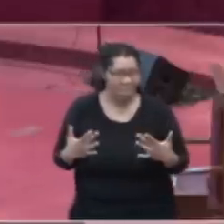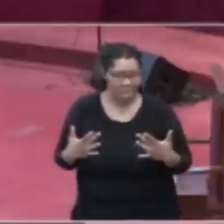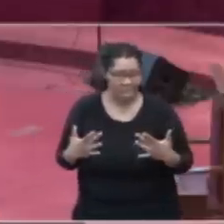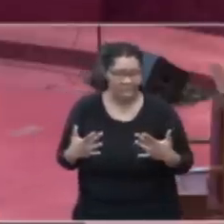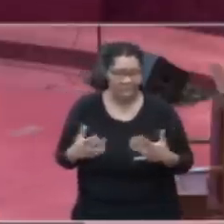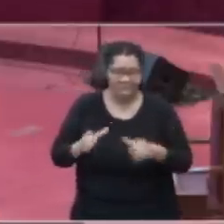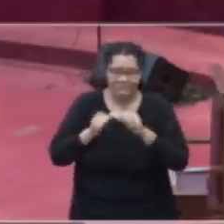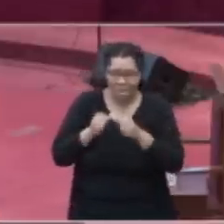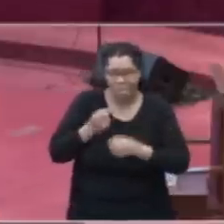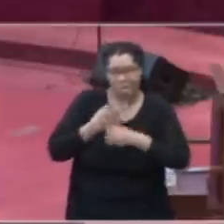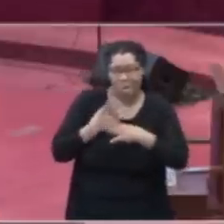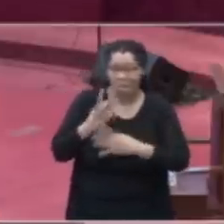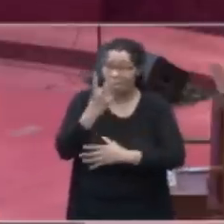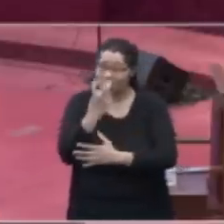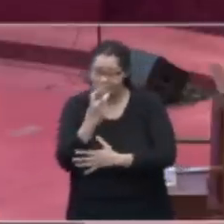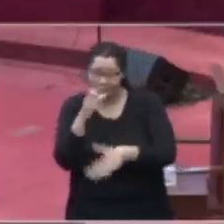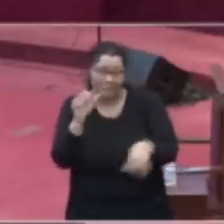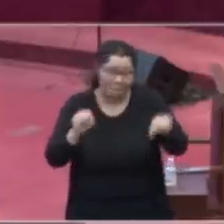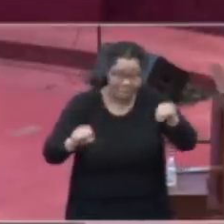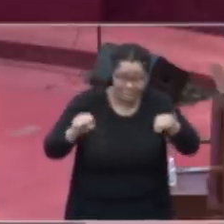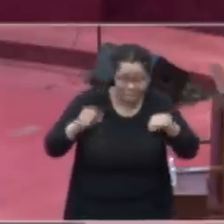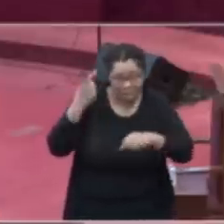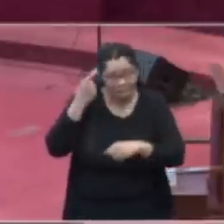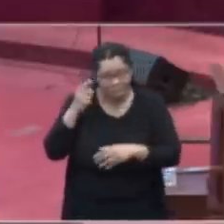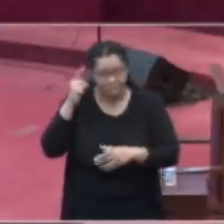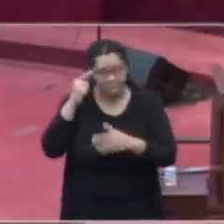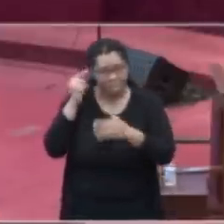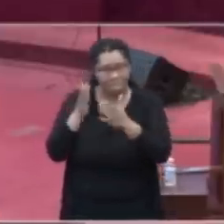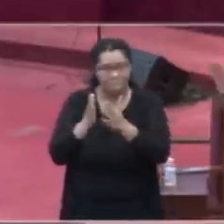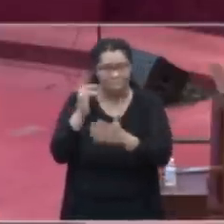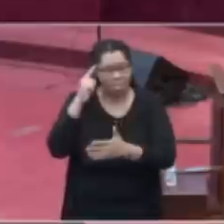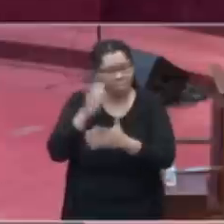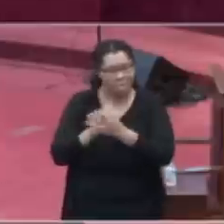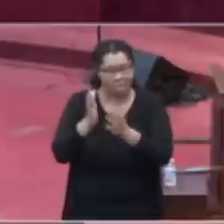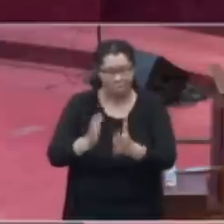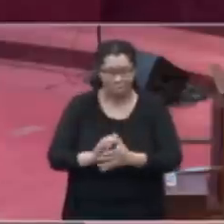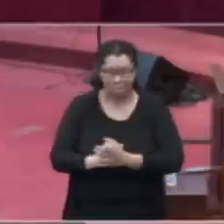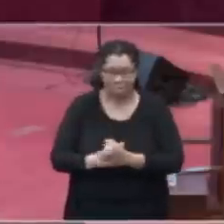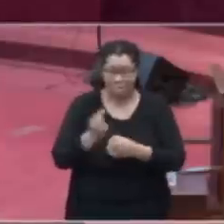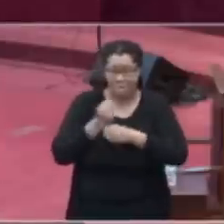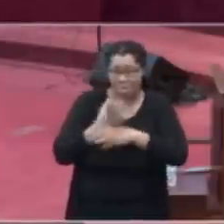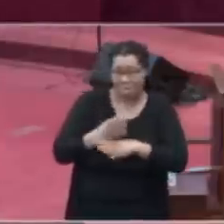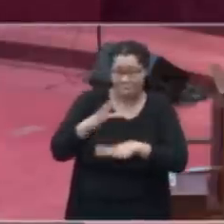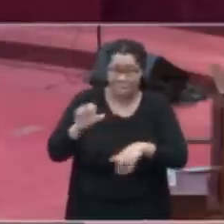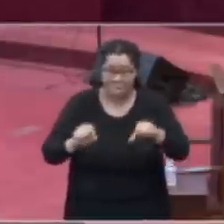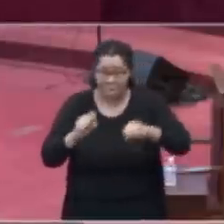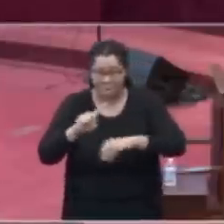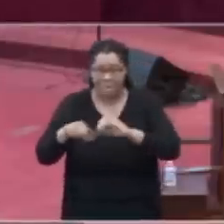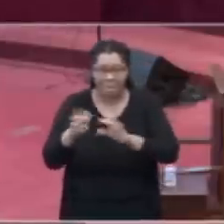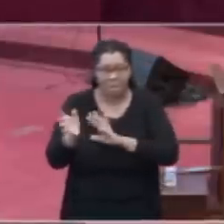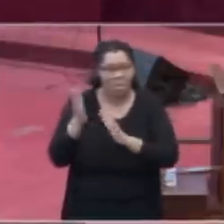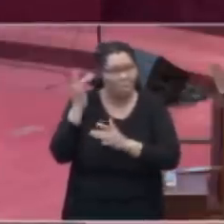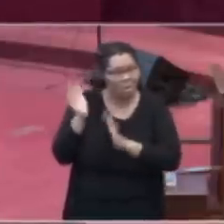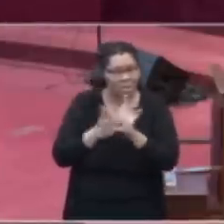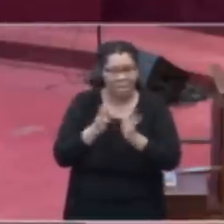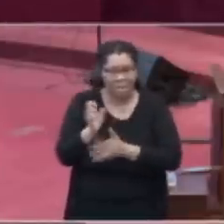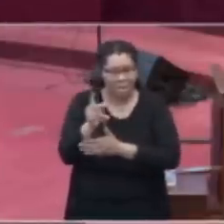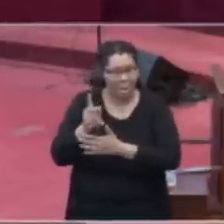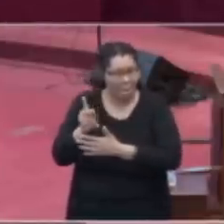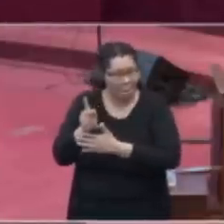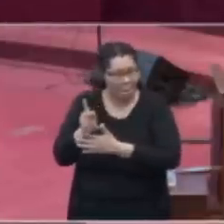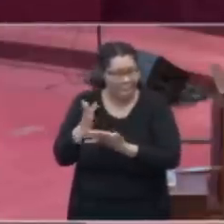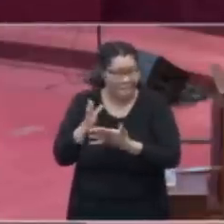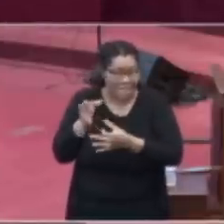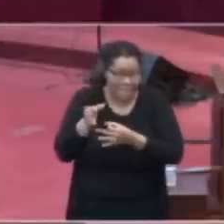raise doubts in the minds of believers, raising suspicions about the delay of Jesus's